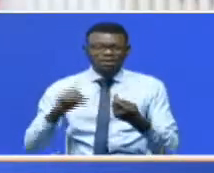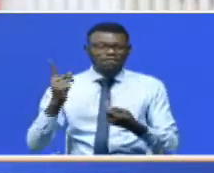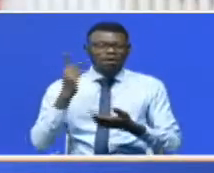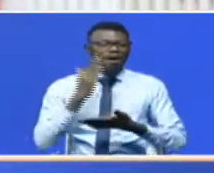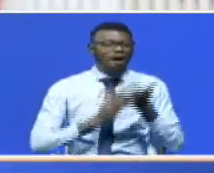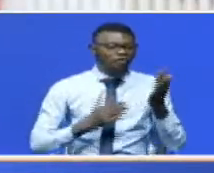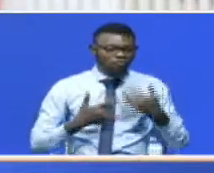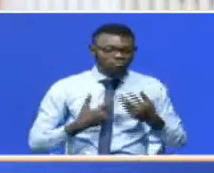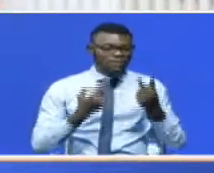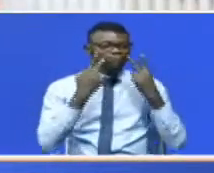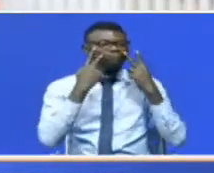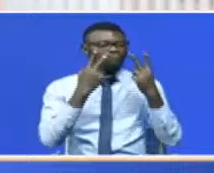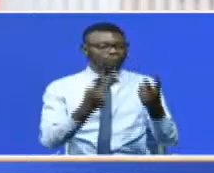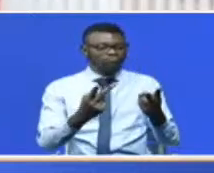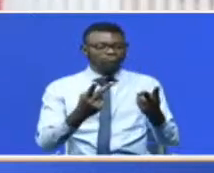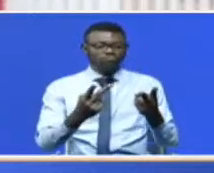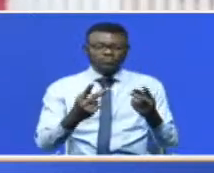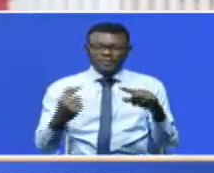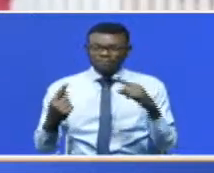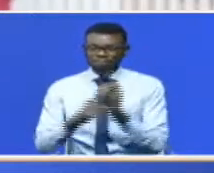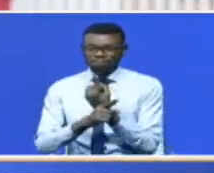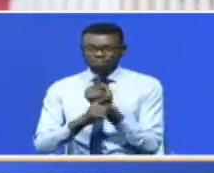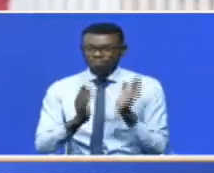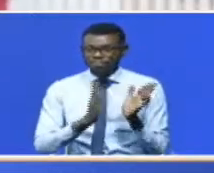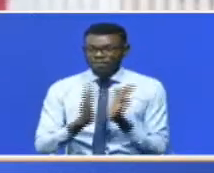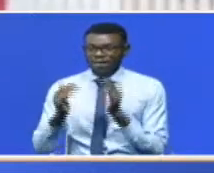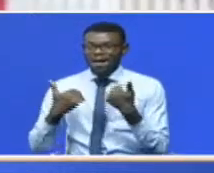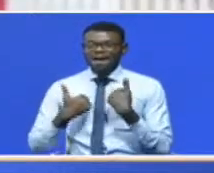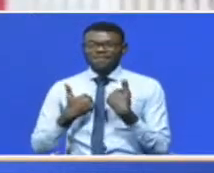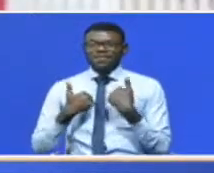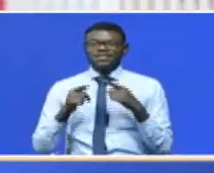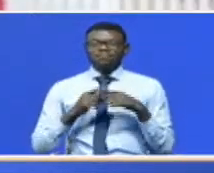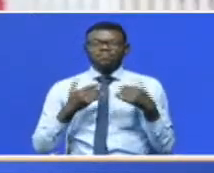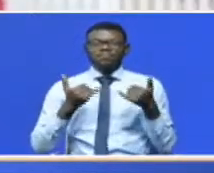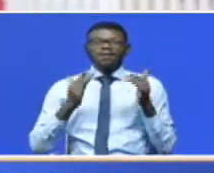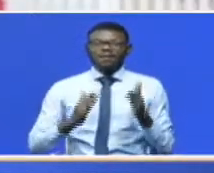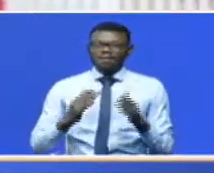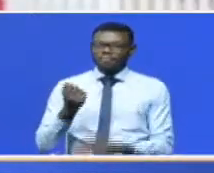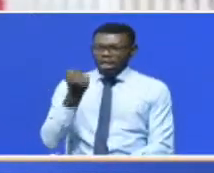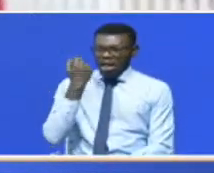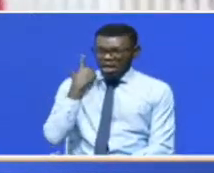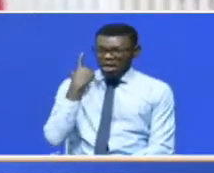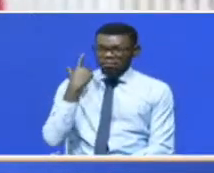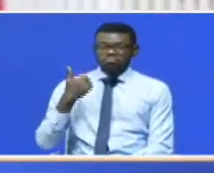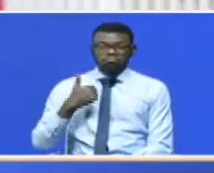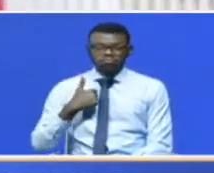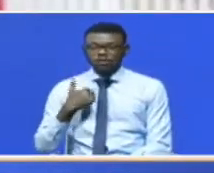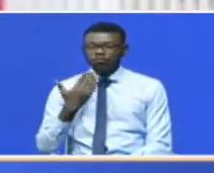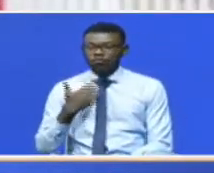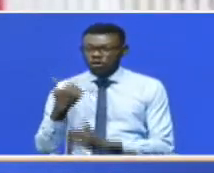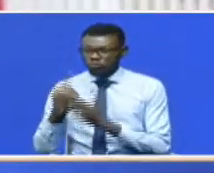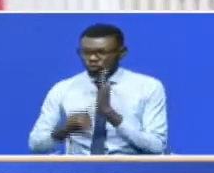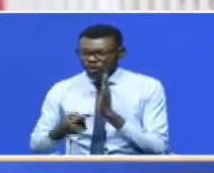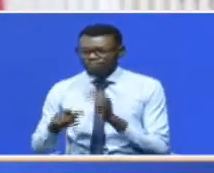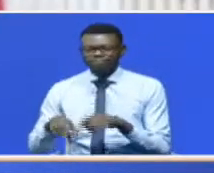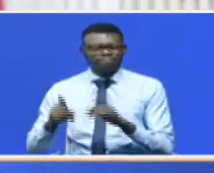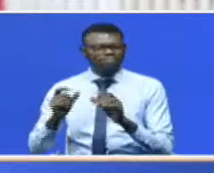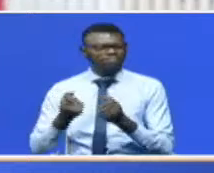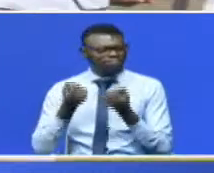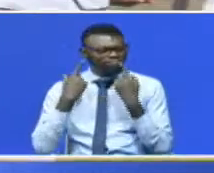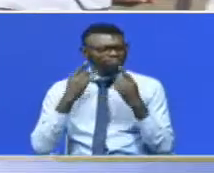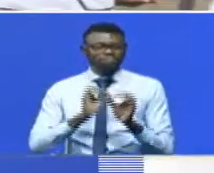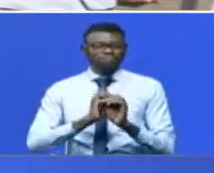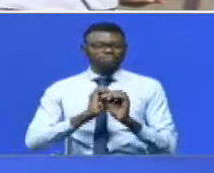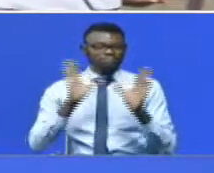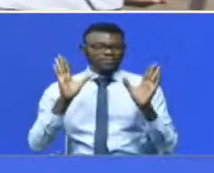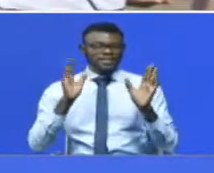the different strategy. Then we changed the system of play. Also, the players understood what I wanted them to do. Then we changed the